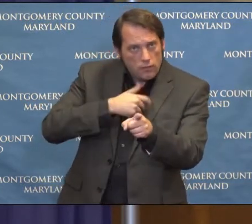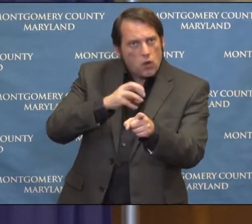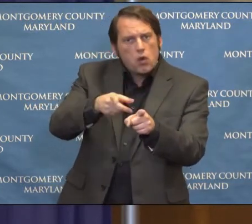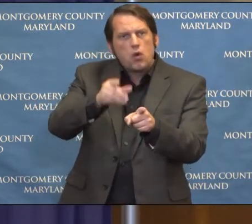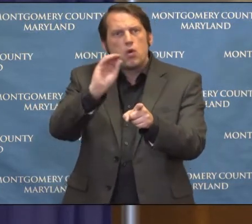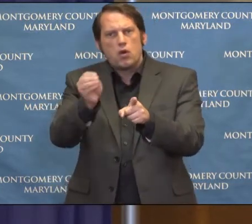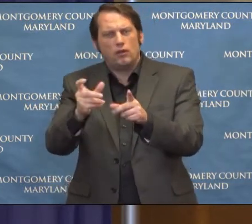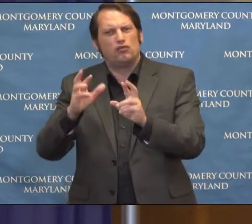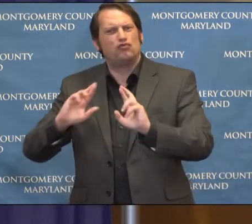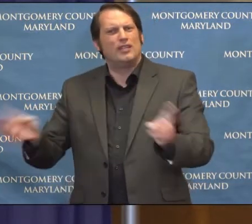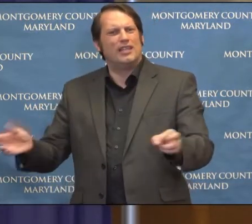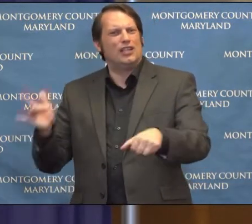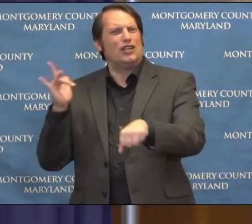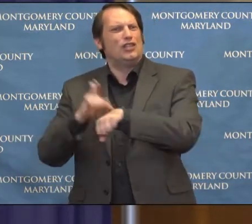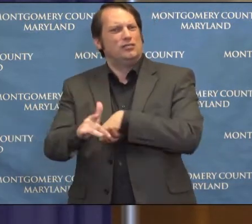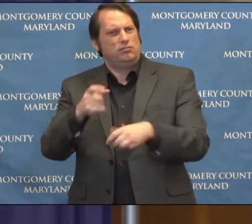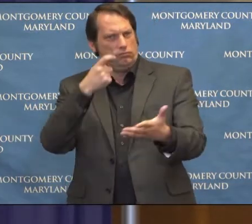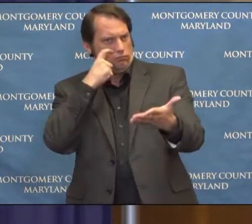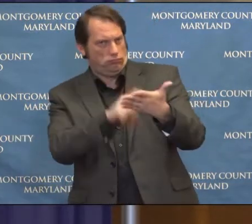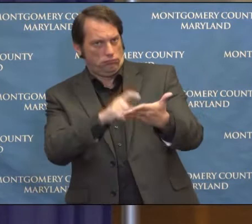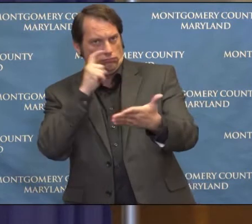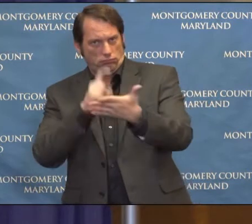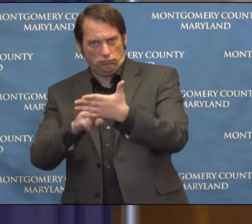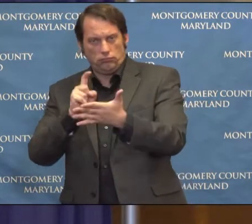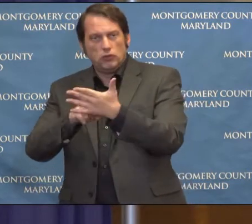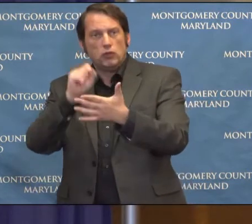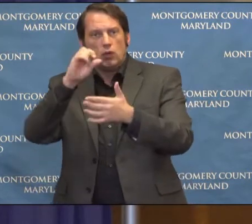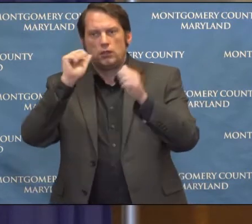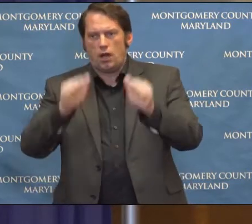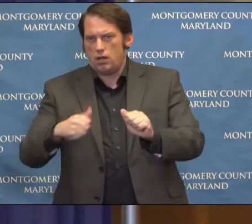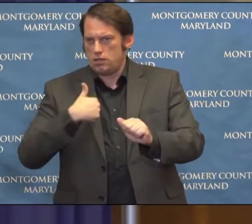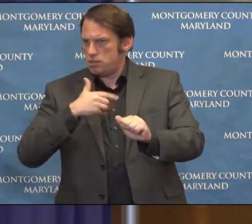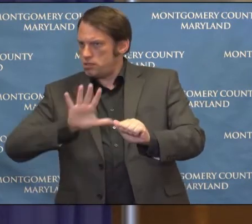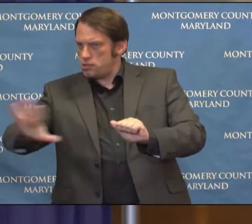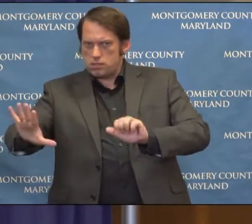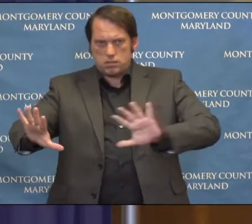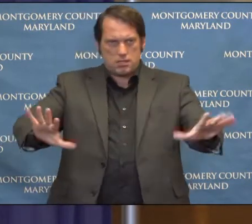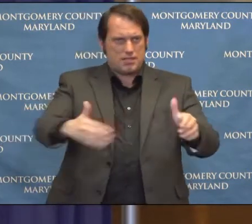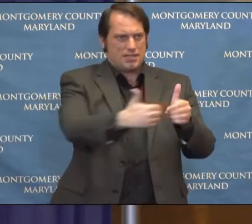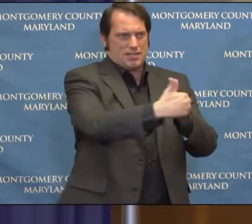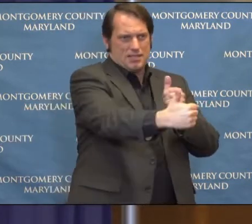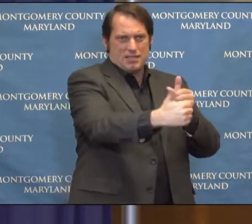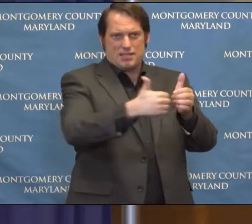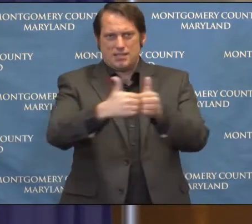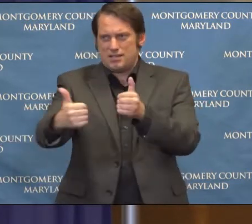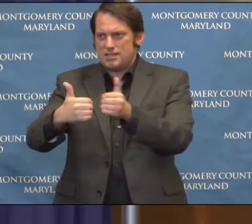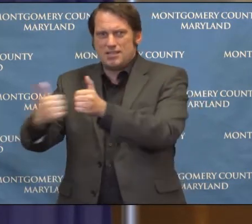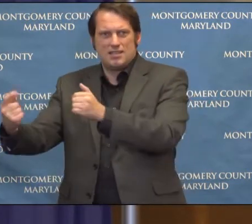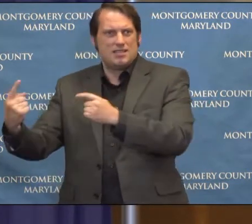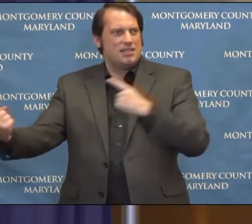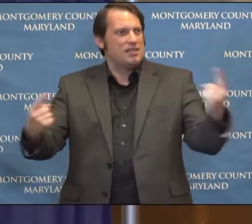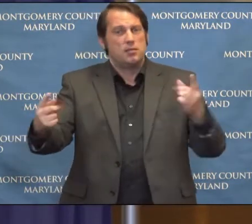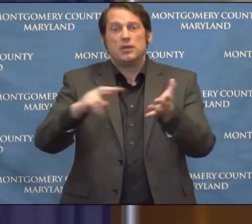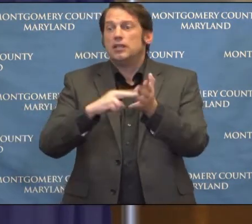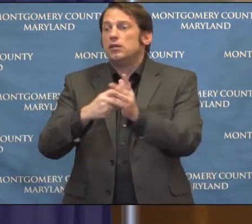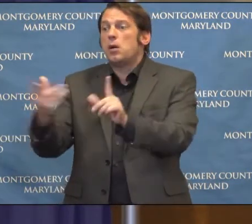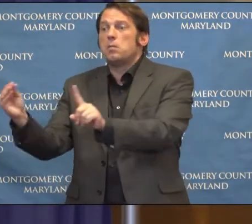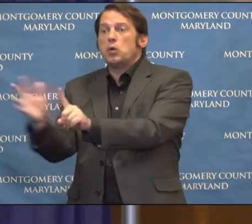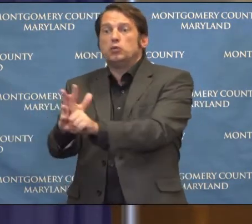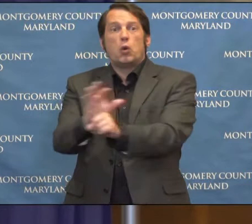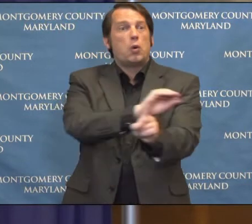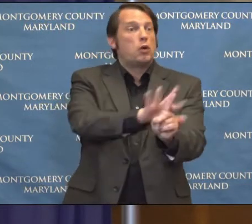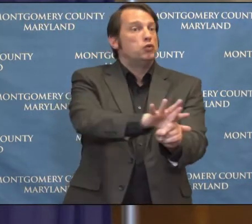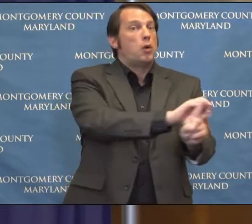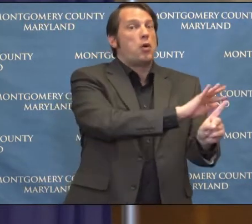and isolating appropriately, cutting down on their potential risk of exposing others. And we know that for a lot of different reasons, if people don't